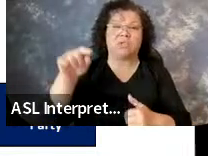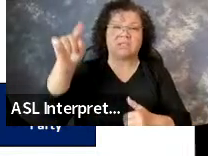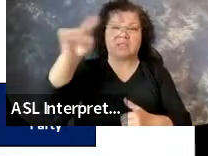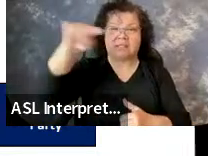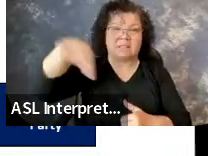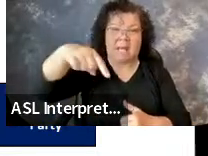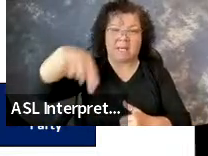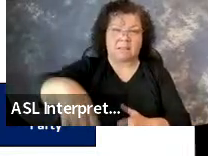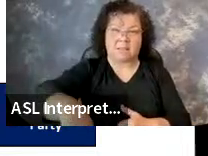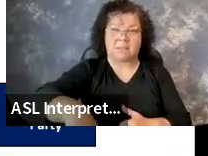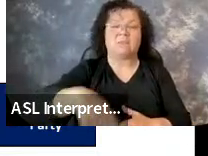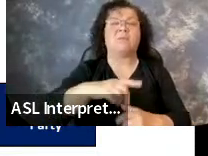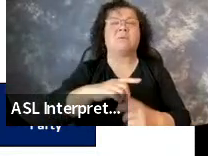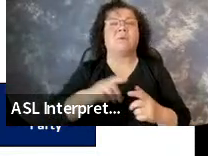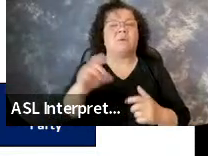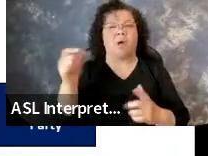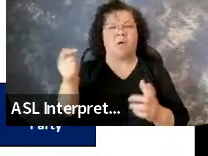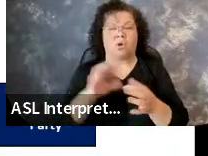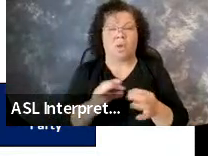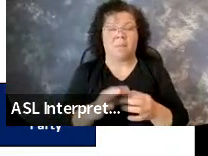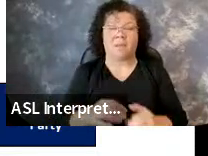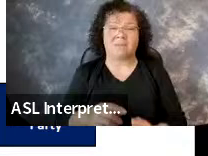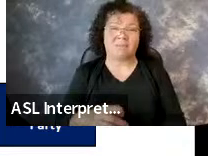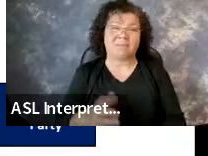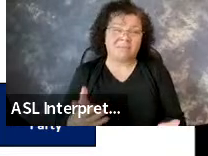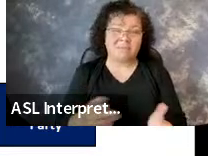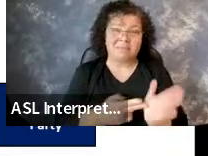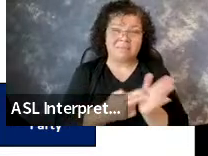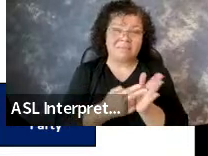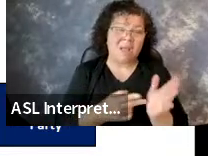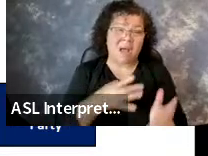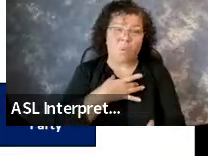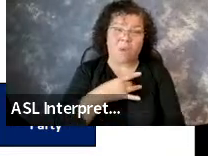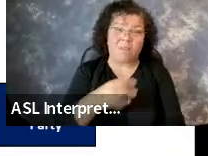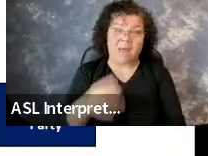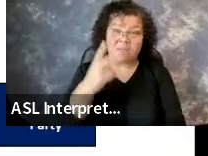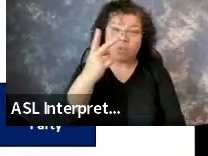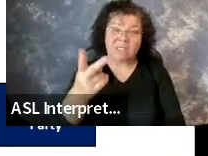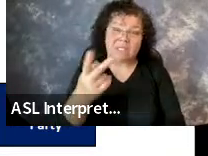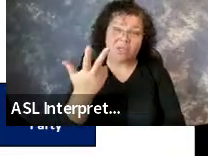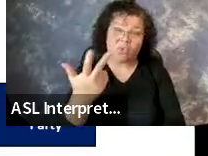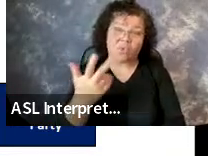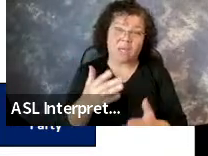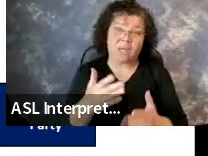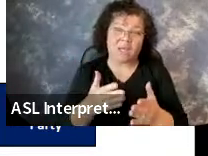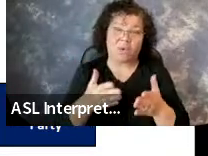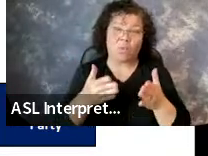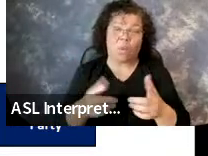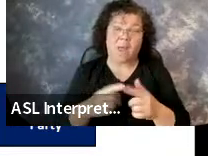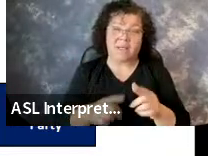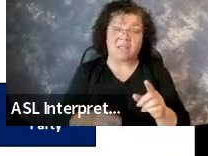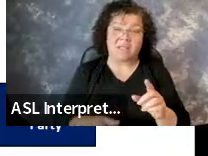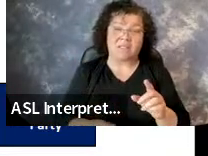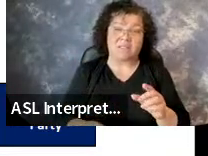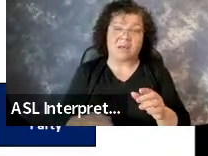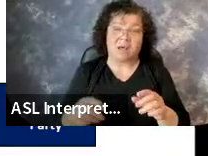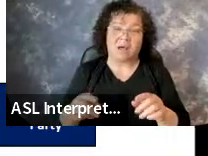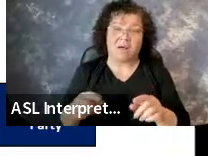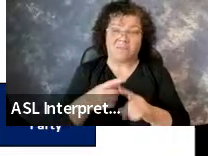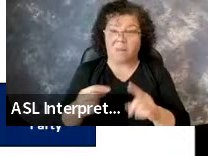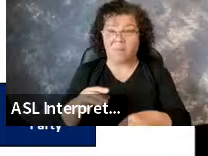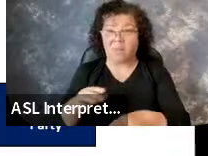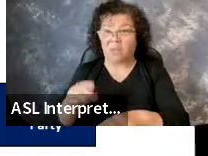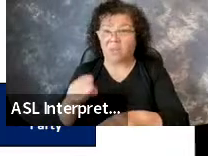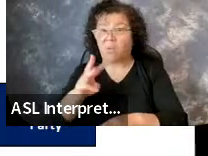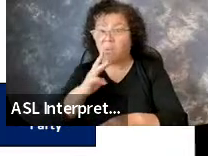My other comment is, frankly, I'd like to see 3 ways of getting up there from the waterfront. I'd like to see a ramp, I'd like to